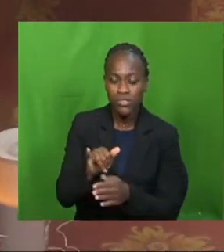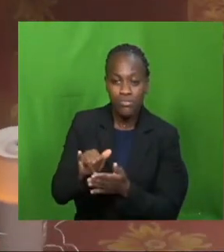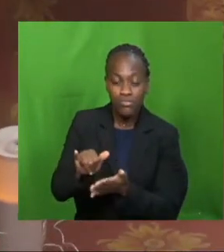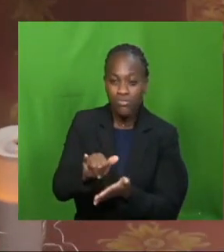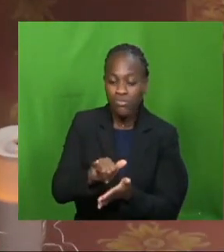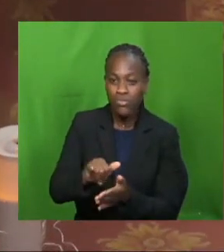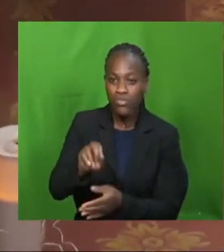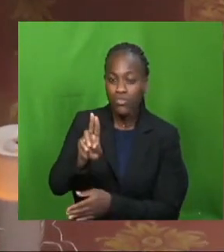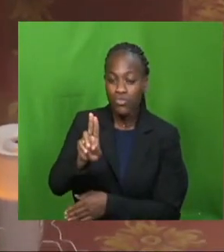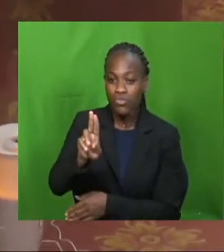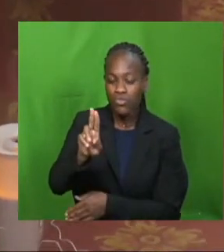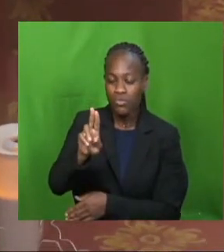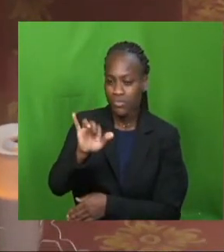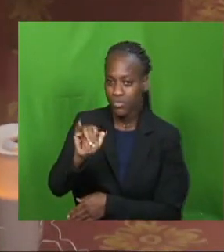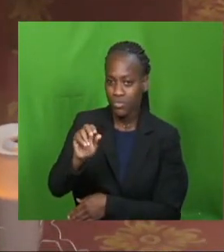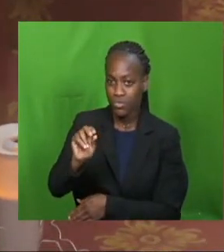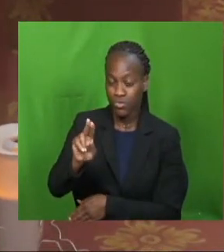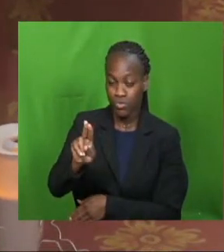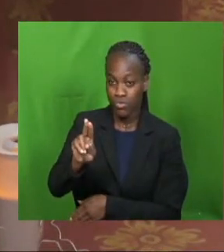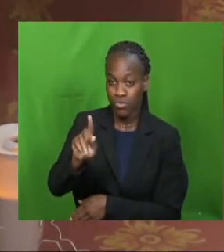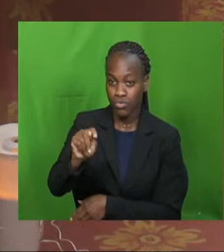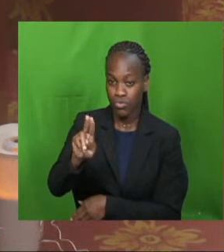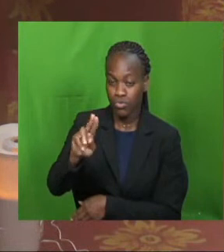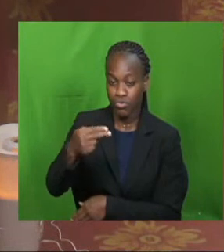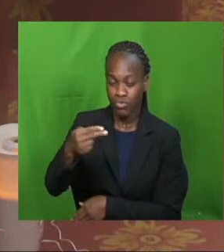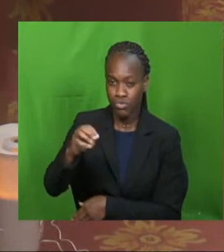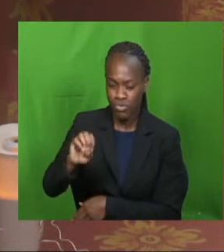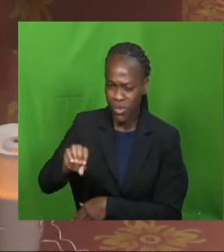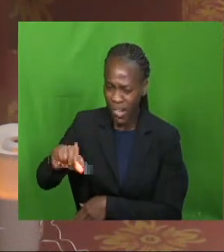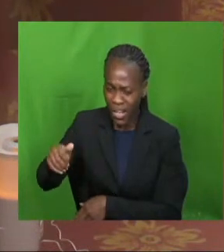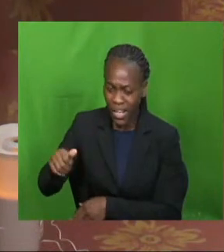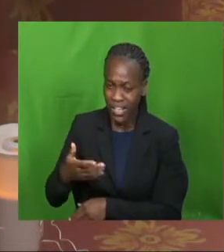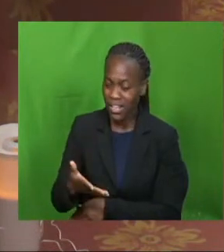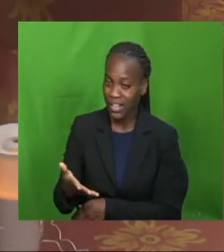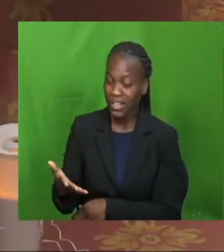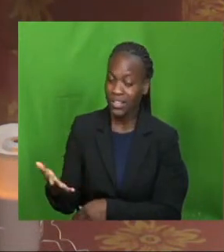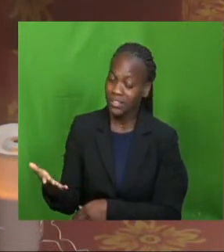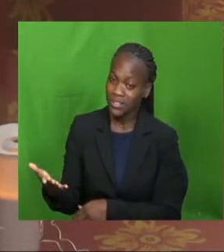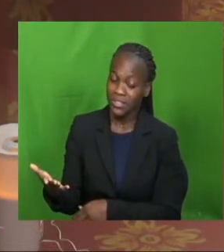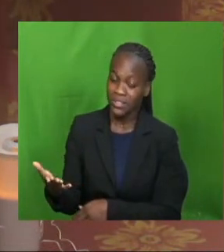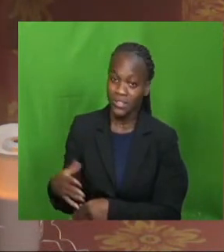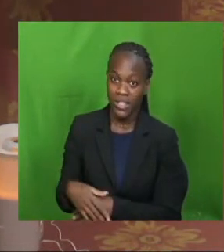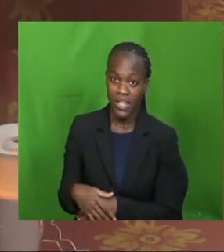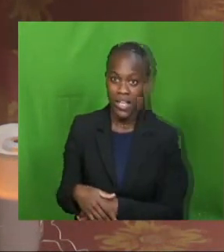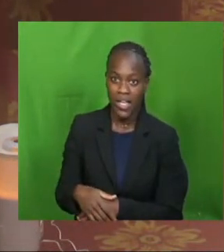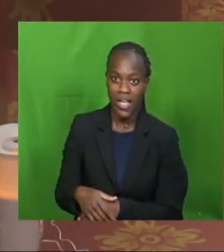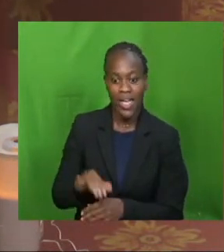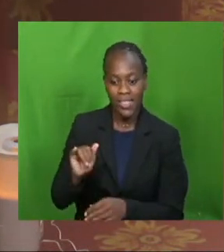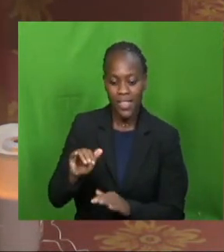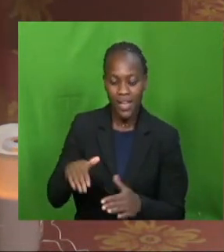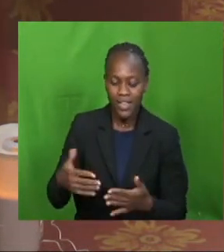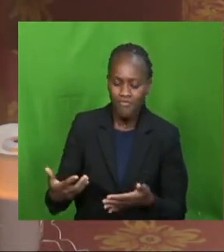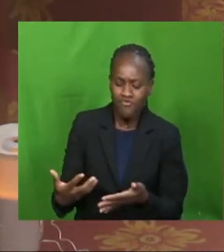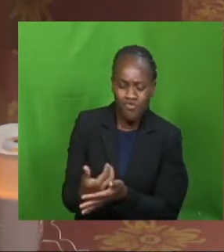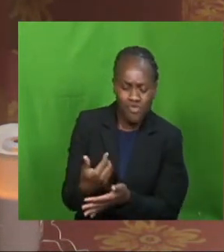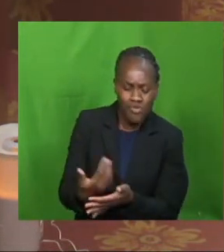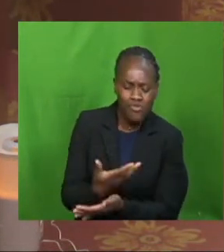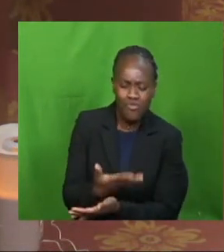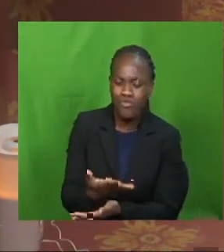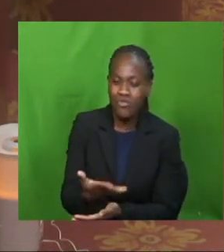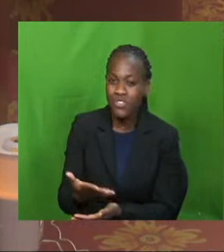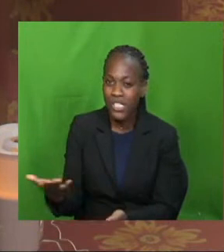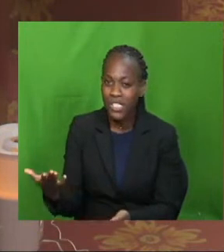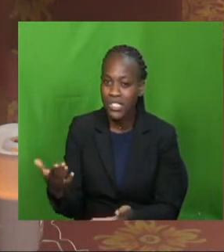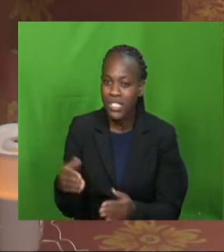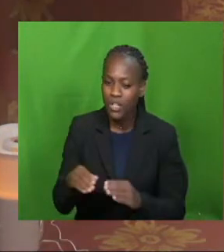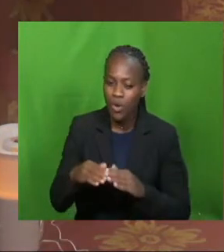content daily. These developments have introduced a refreshing pluralism onto our media landscape and opened